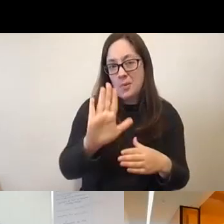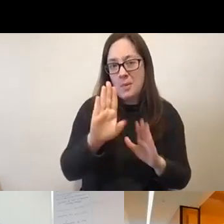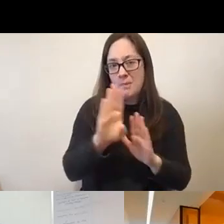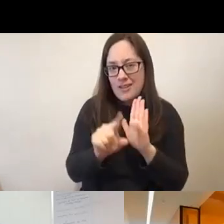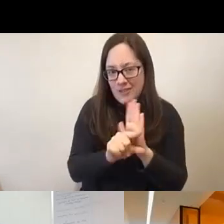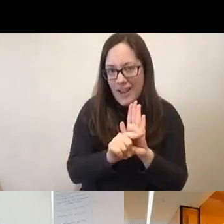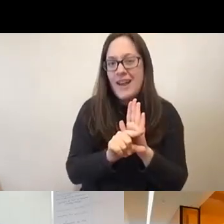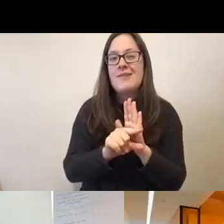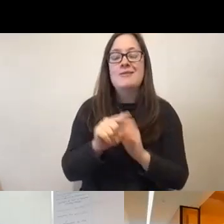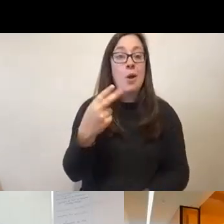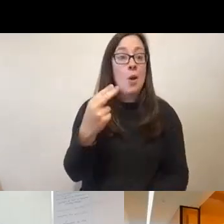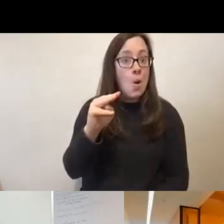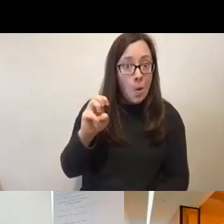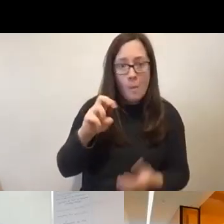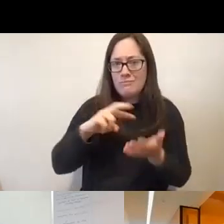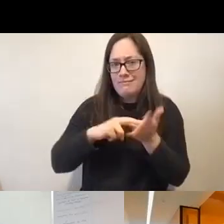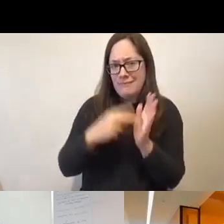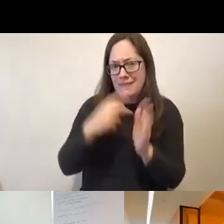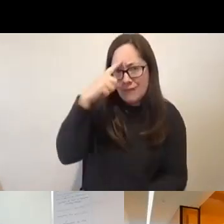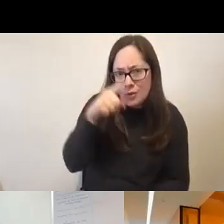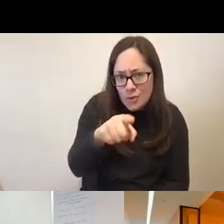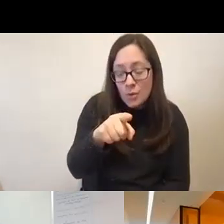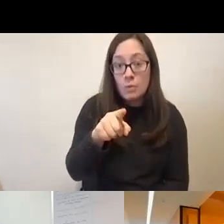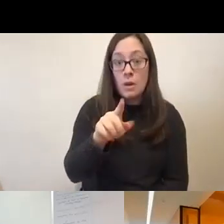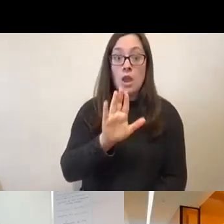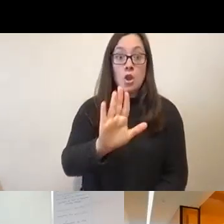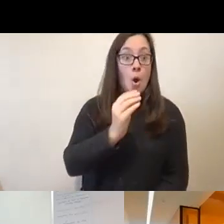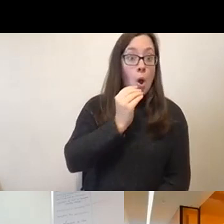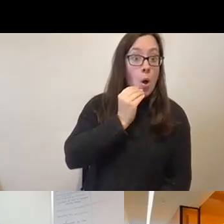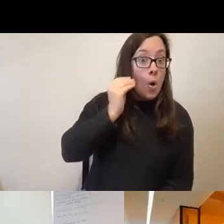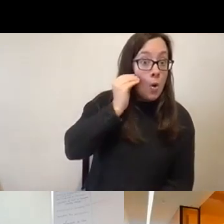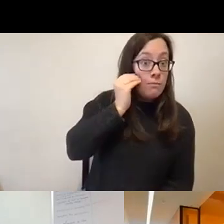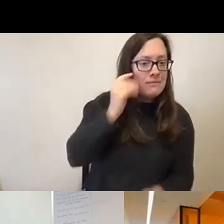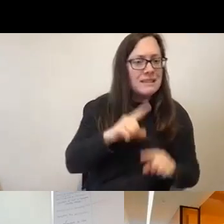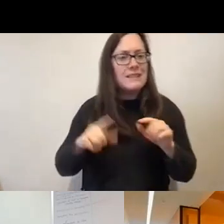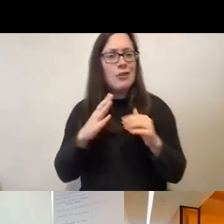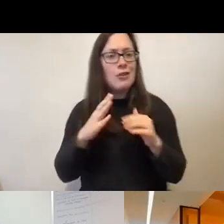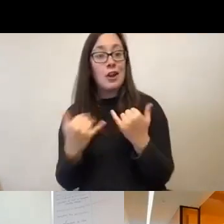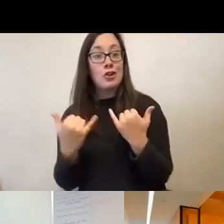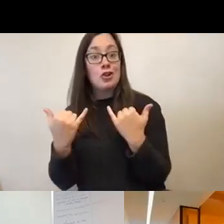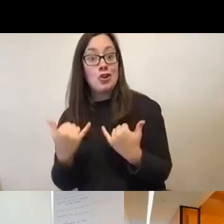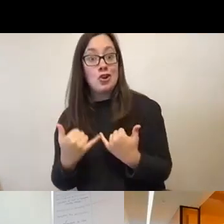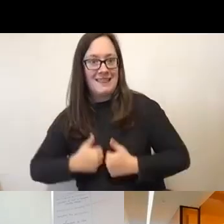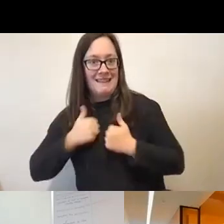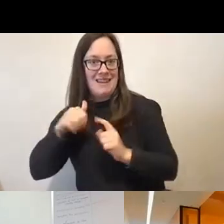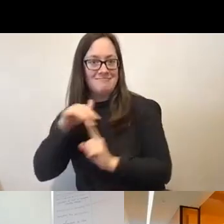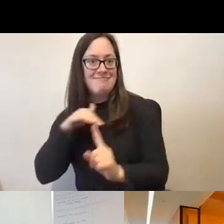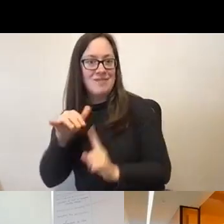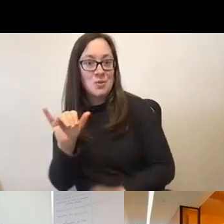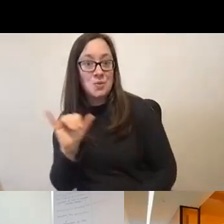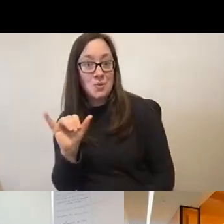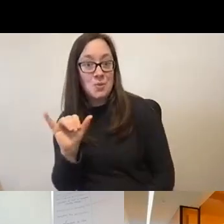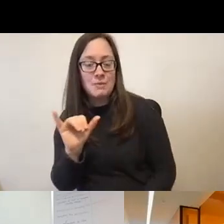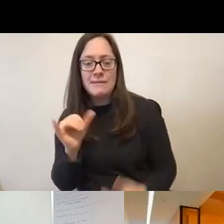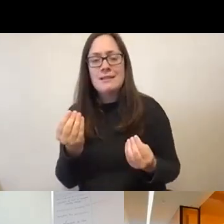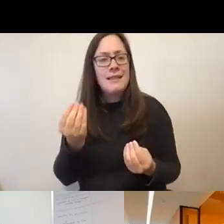about home, and if that's different than your current environment where you live, just kind of give us an idea of,